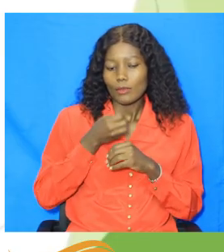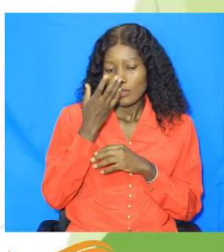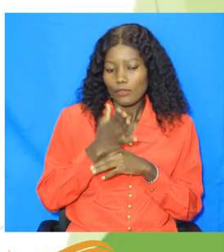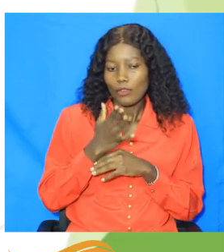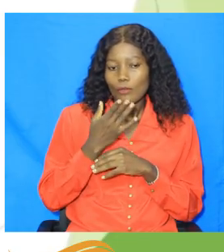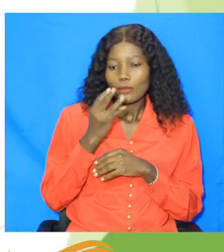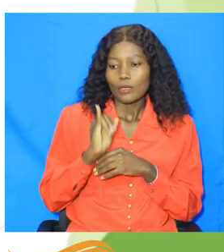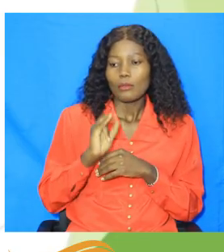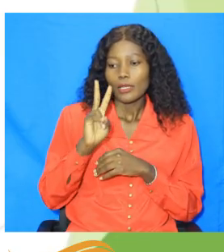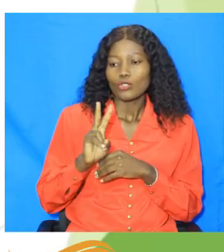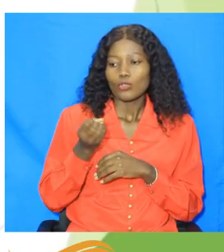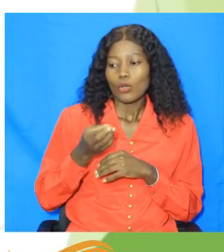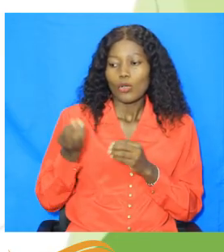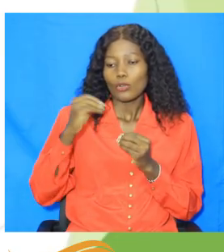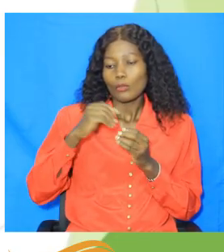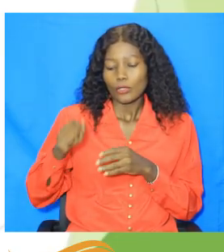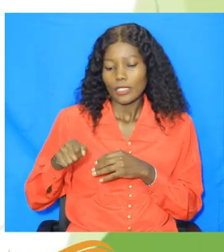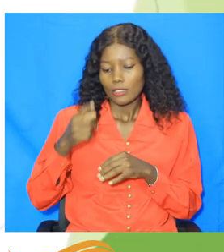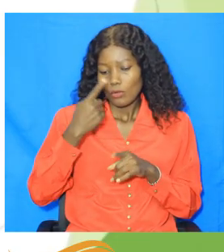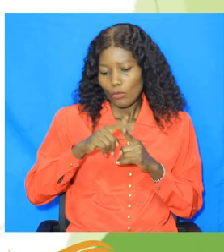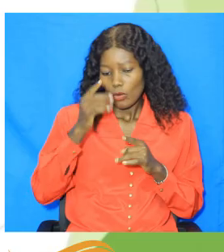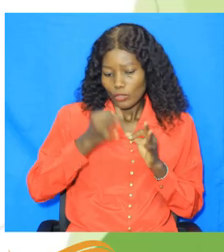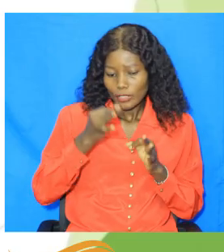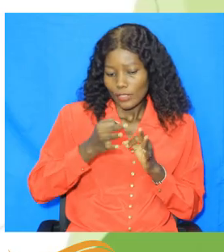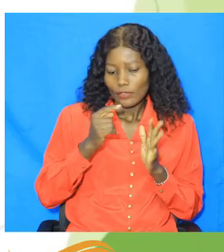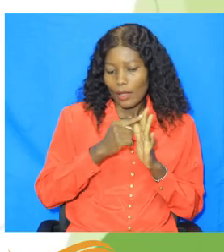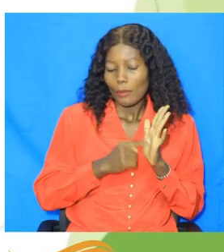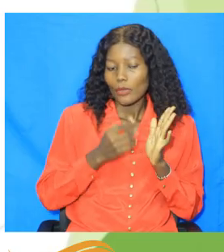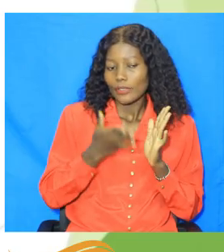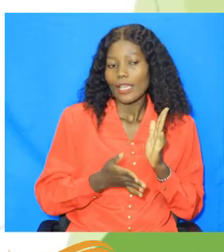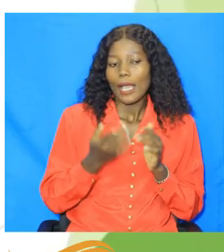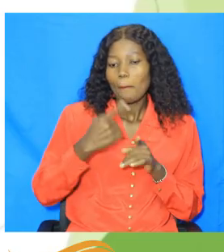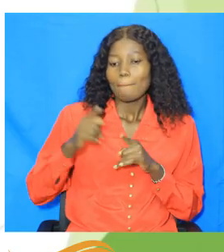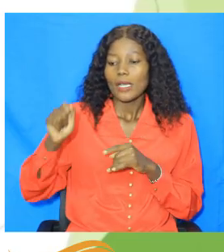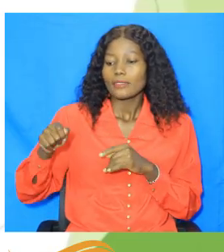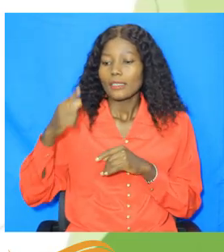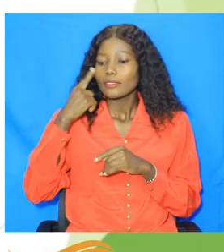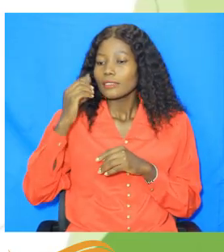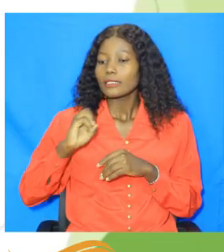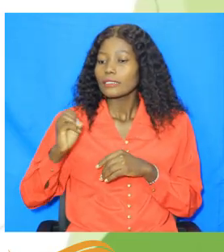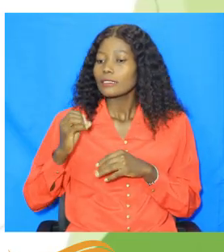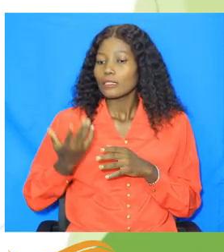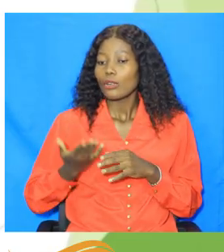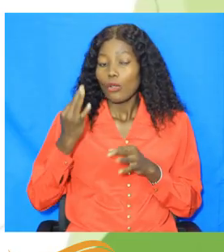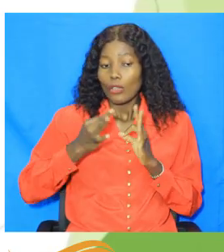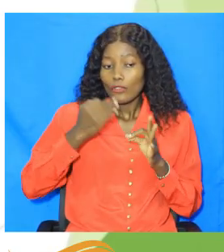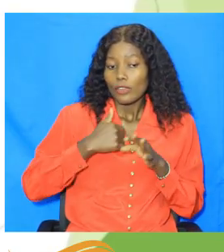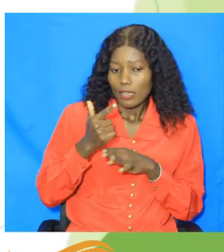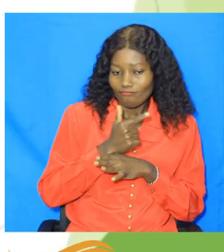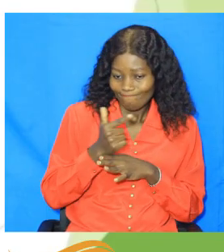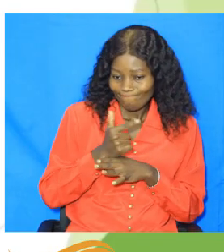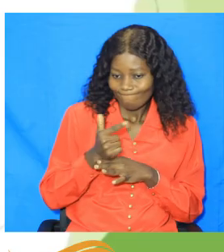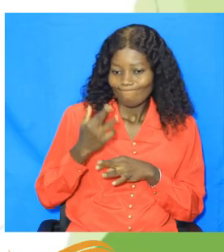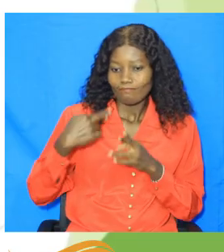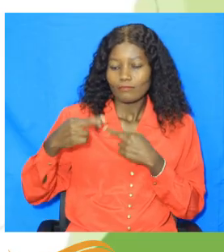there's a point, but the judges never signaled because probably they never saw? In a situation where we have a video review, then